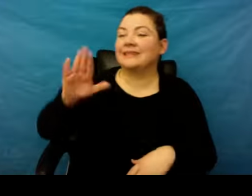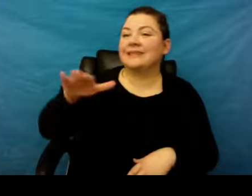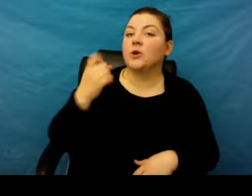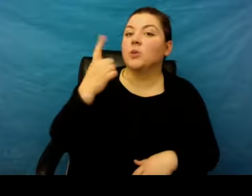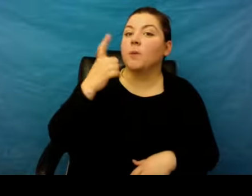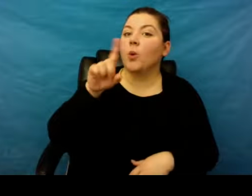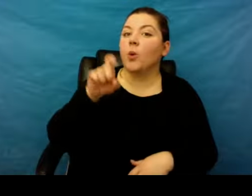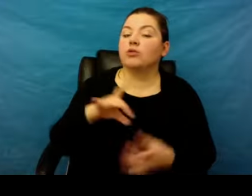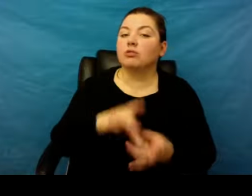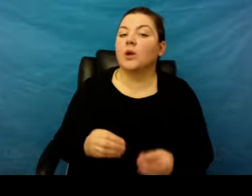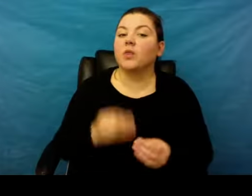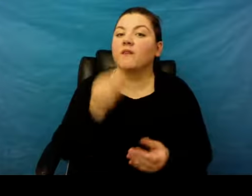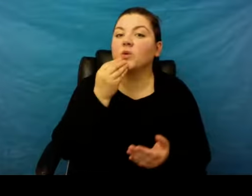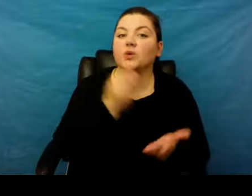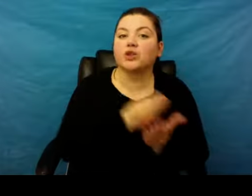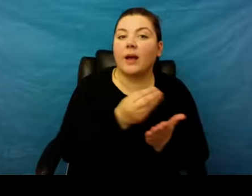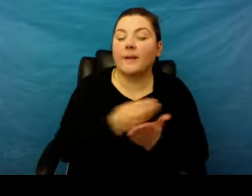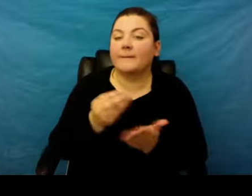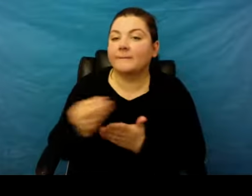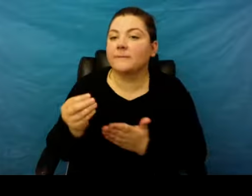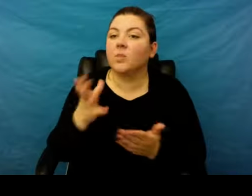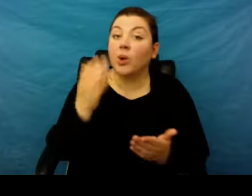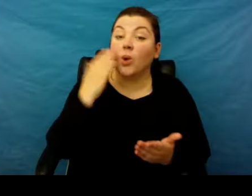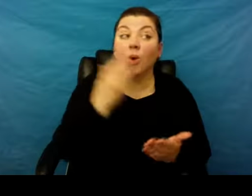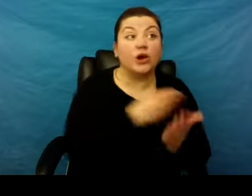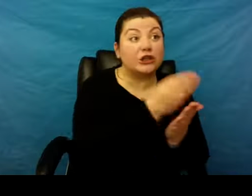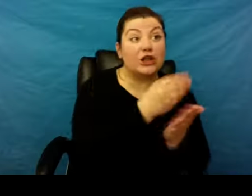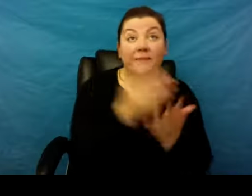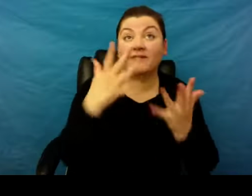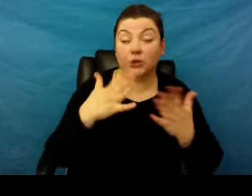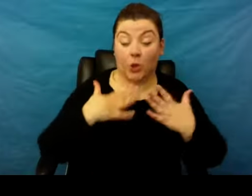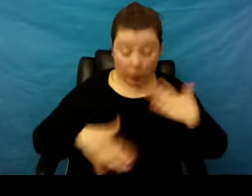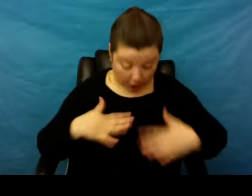is, what about your clothes when you come home? I guess it's beyond groceries, but